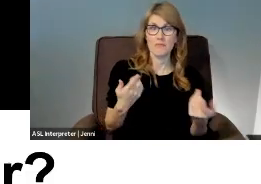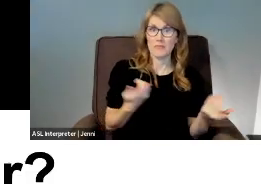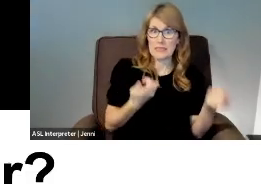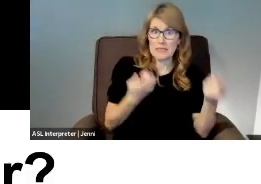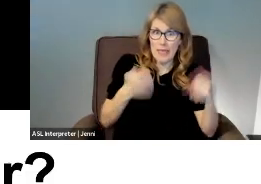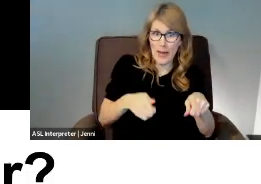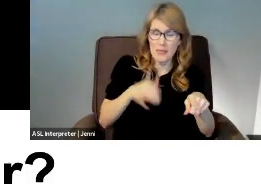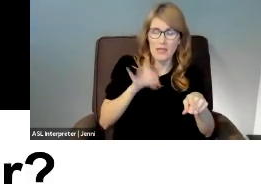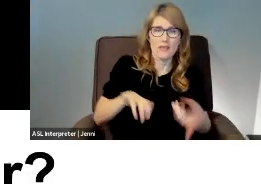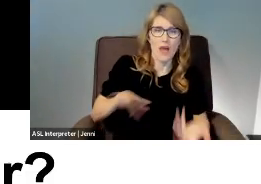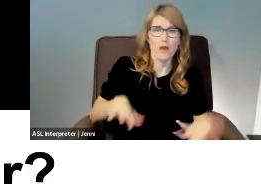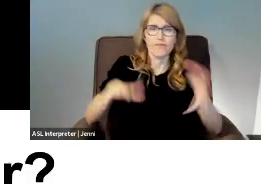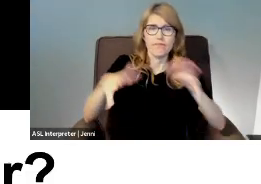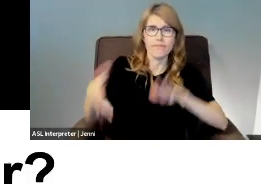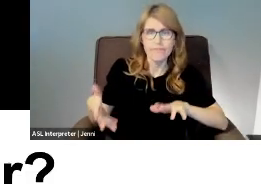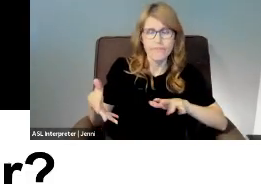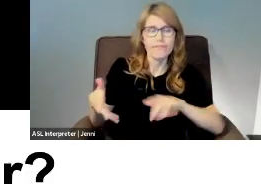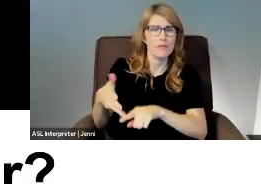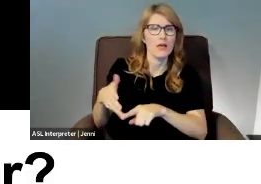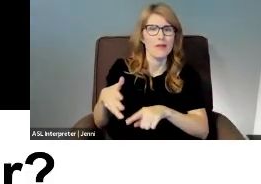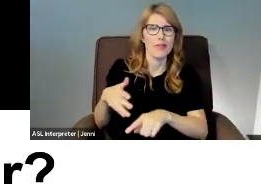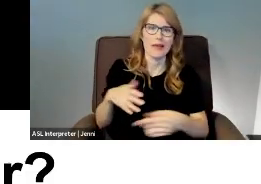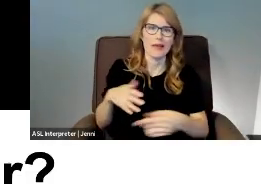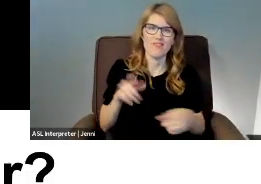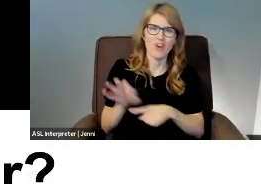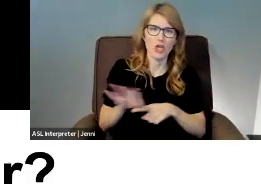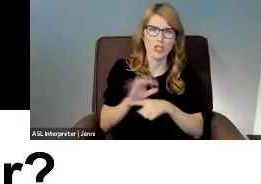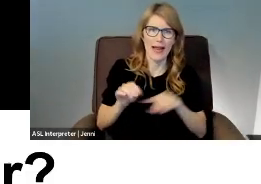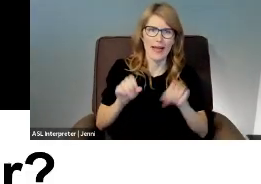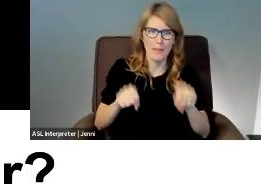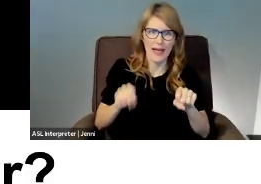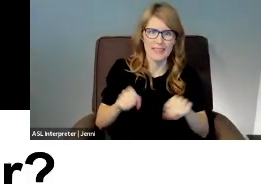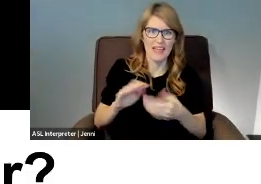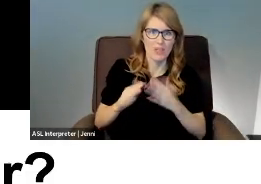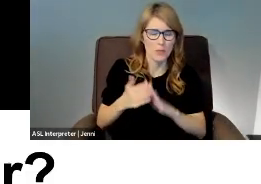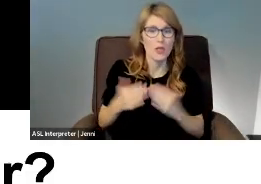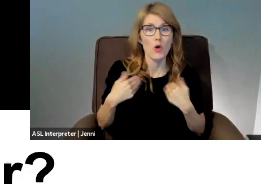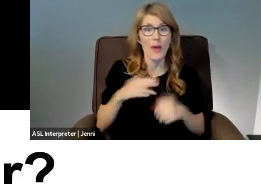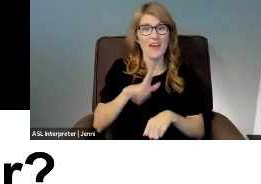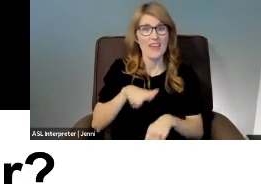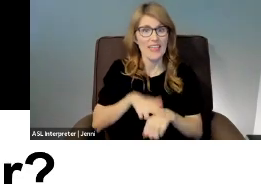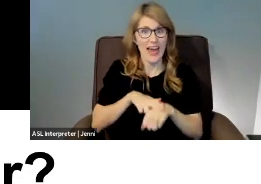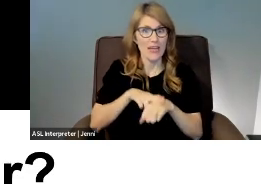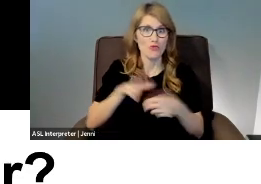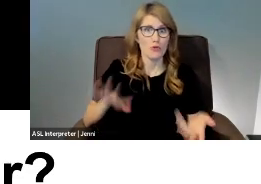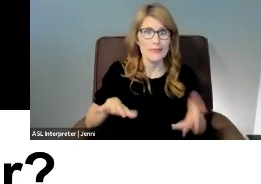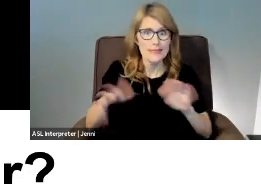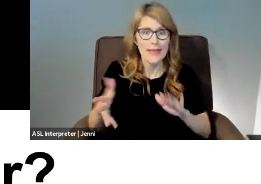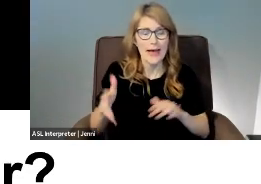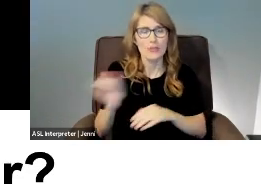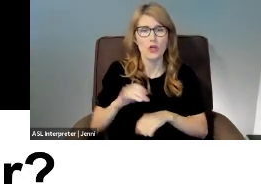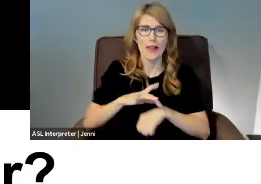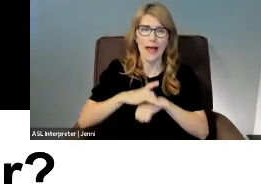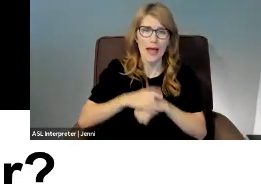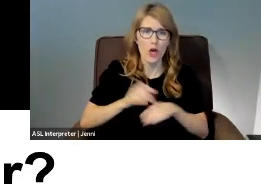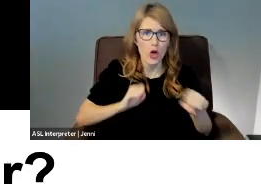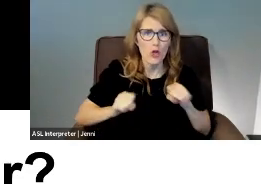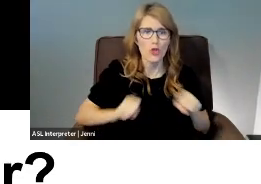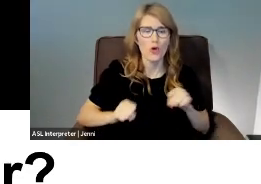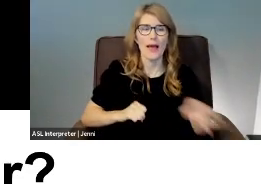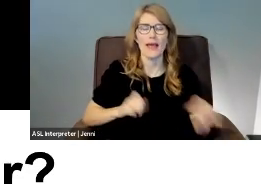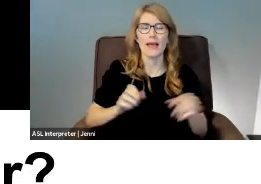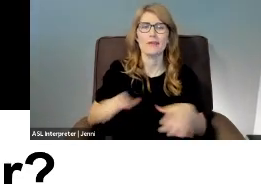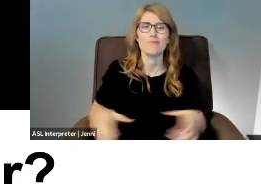destabilizes the function and capacity of a community. We have natural disasters like earthquakes, volcanoes, tsunamis,